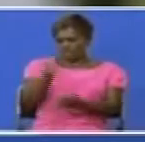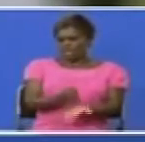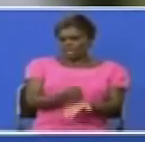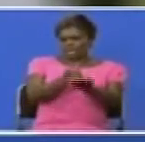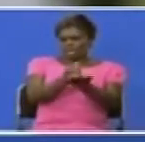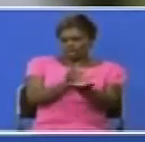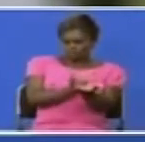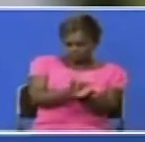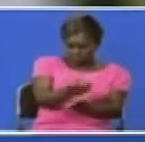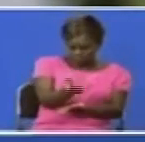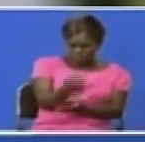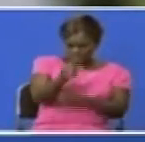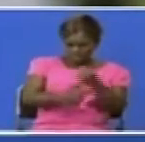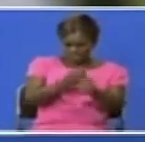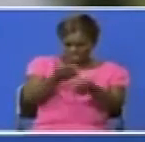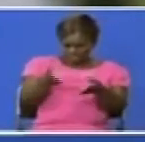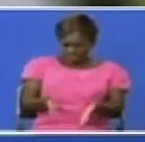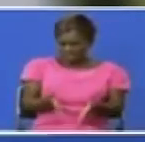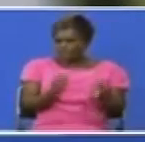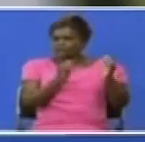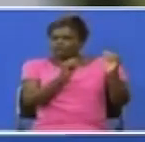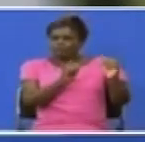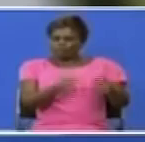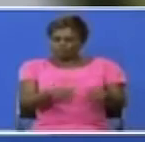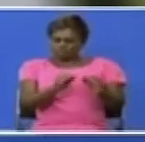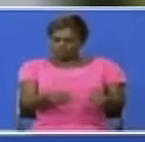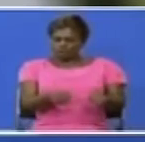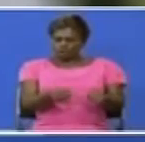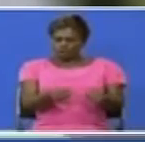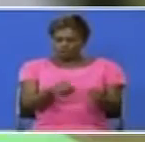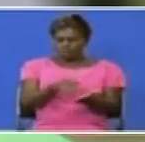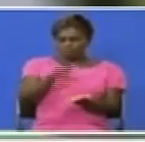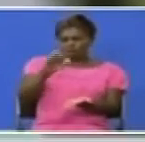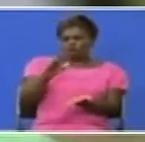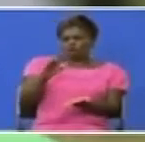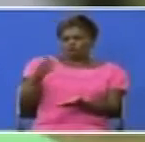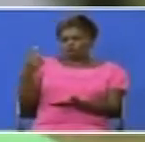that initiative, and this year we are looking at raising more than 4.5.